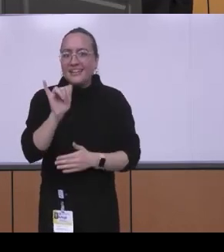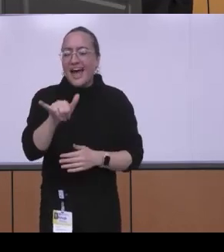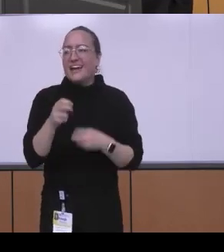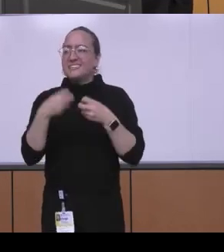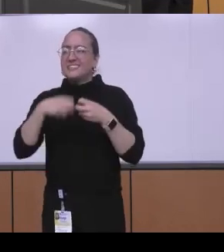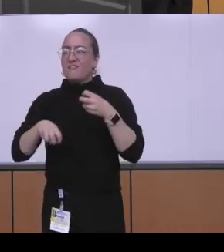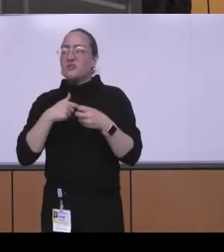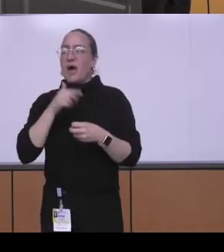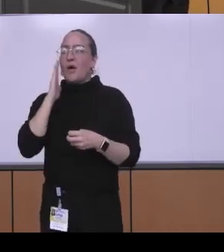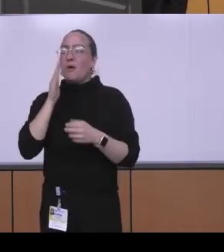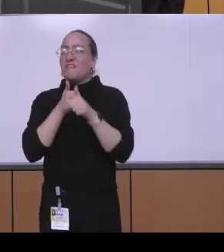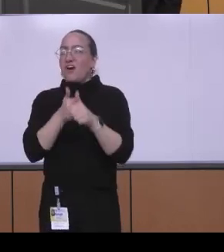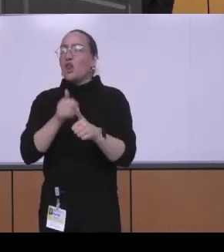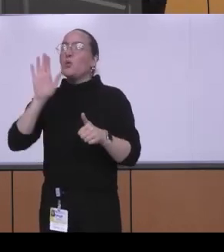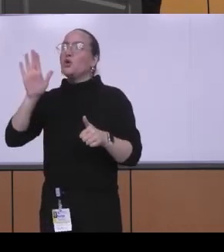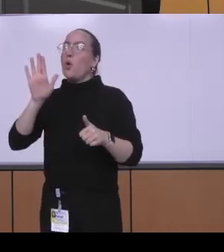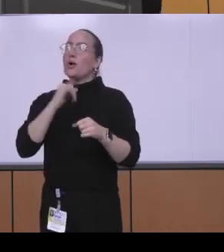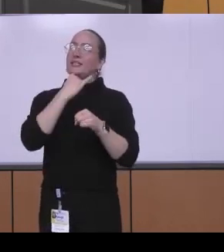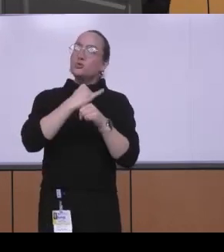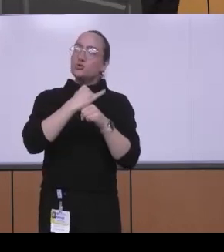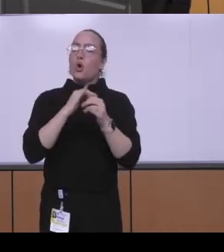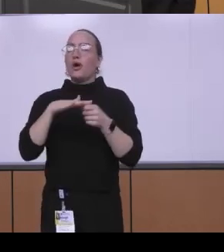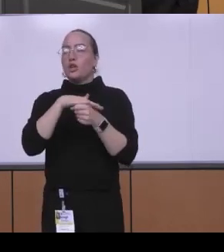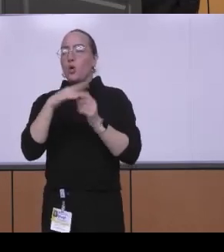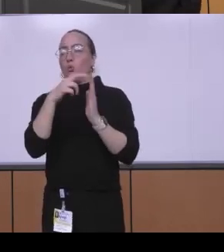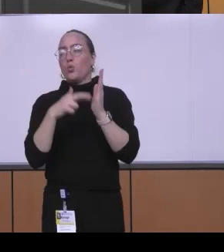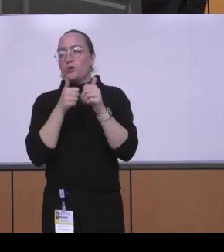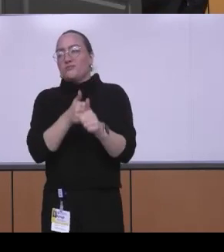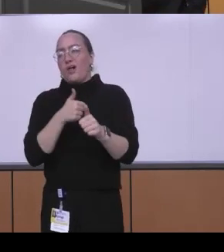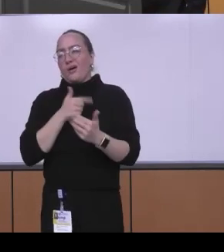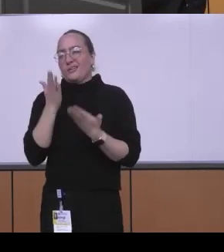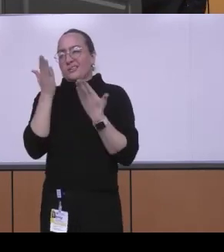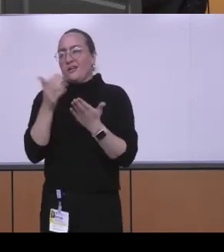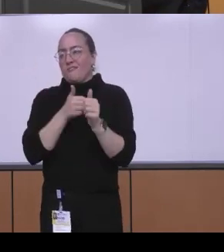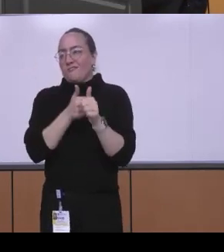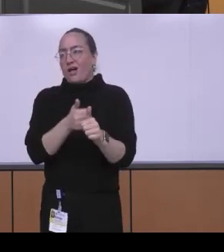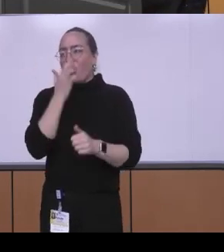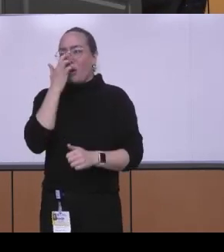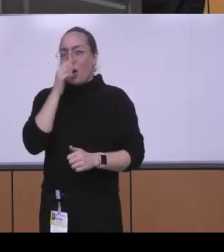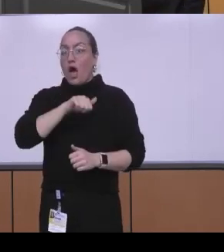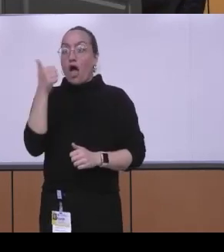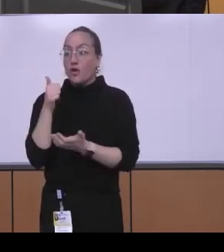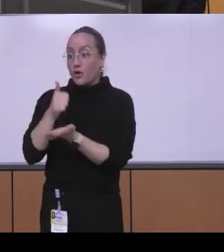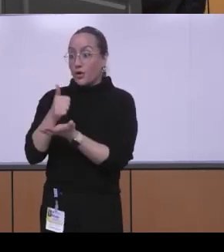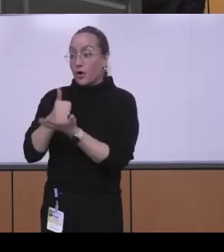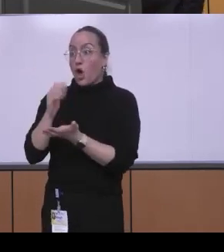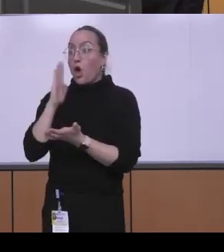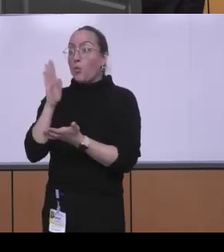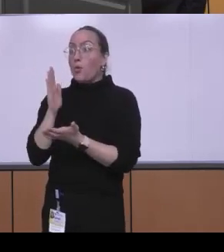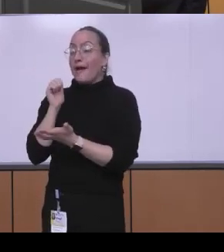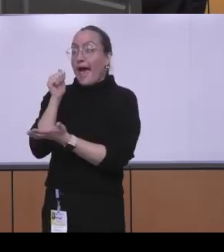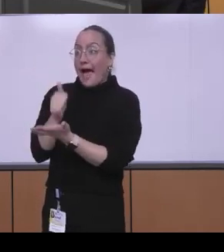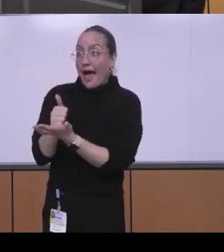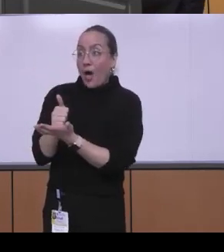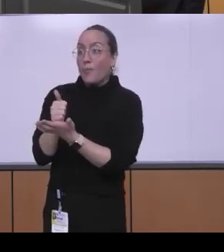should follow the institutional and local guidance. But I think is there other interventions that would resolve my concern that